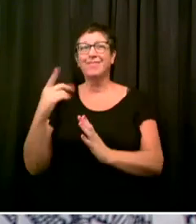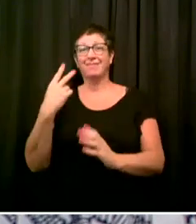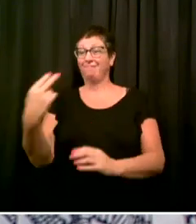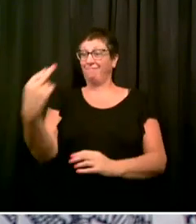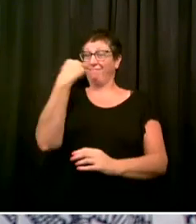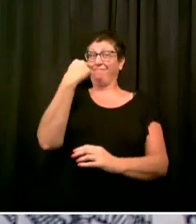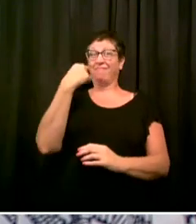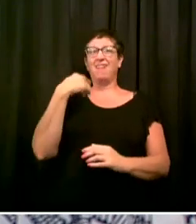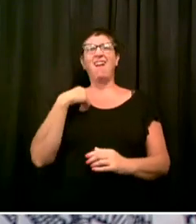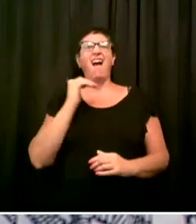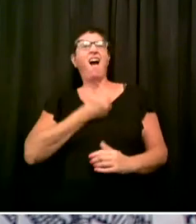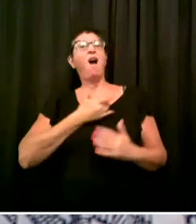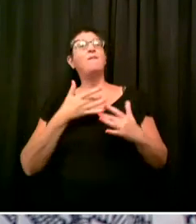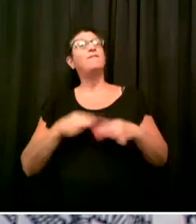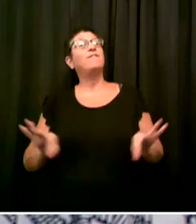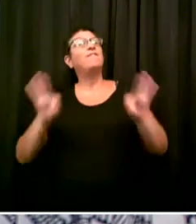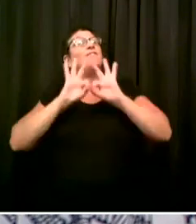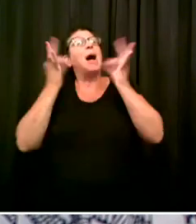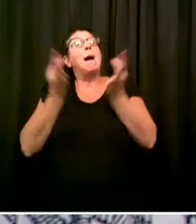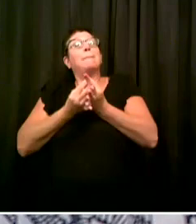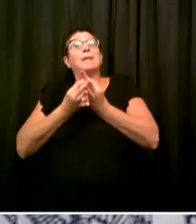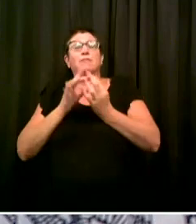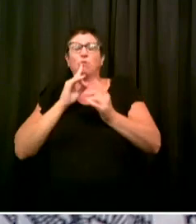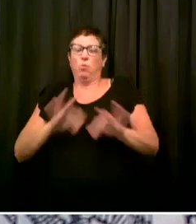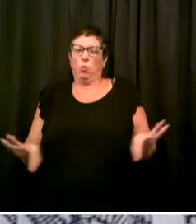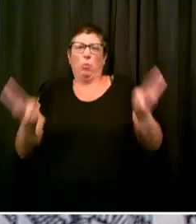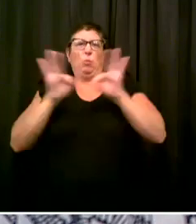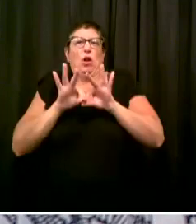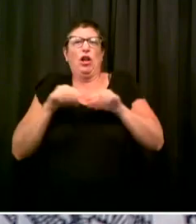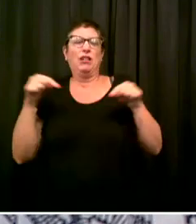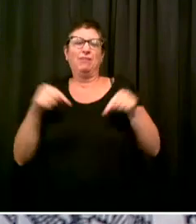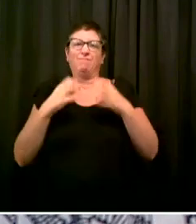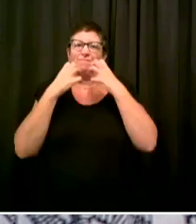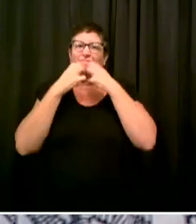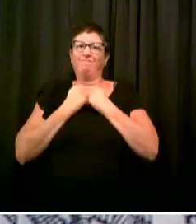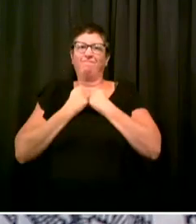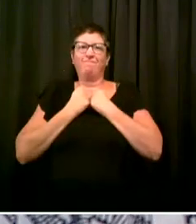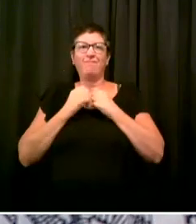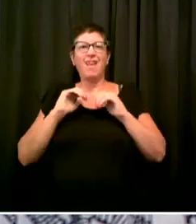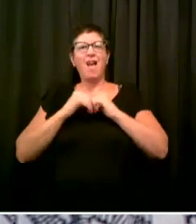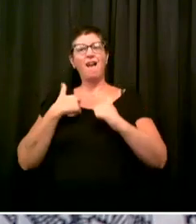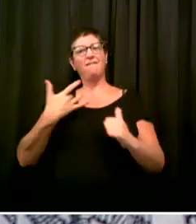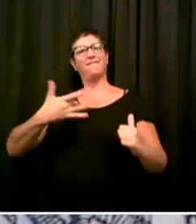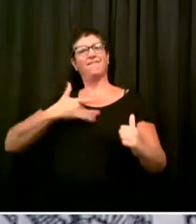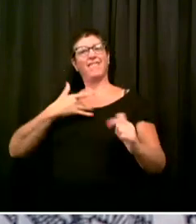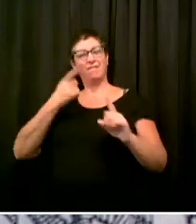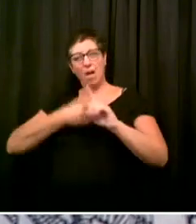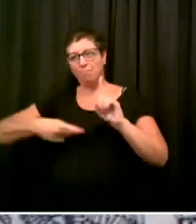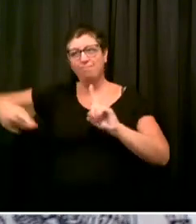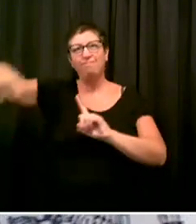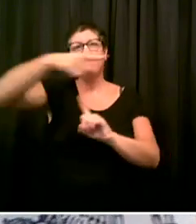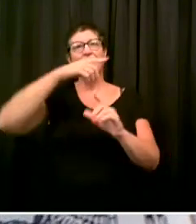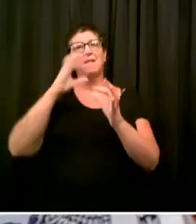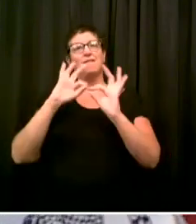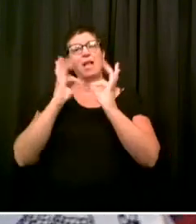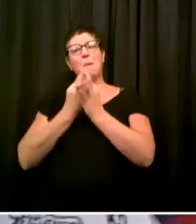what we feel about all the families and children in New York City. And that's why we will be ready. Thank you so much, everybody.